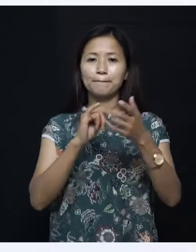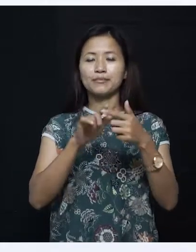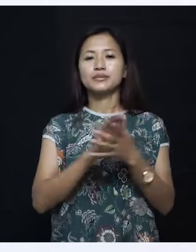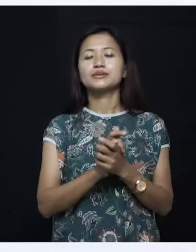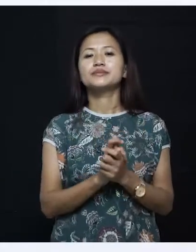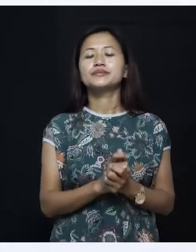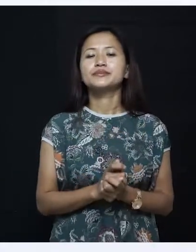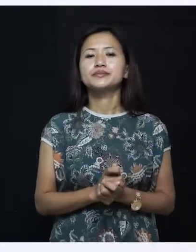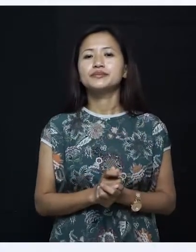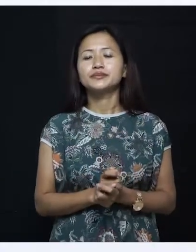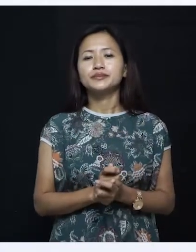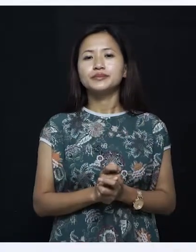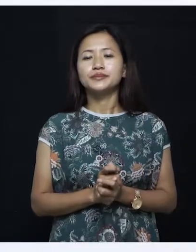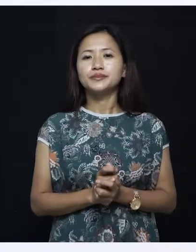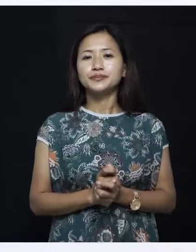industries.